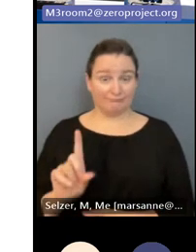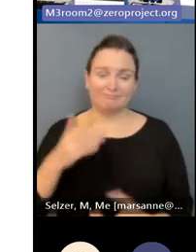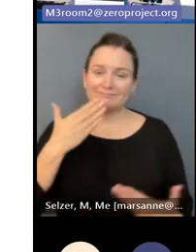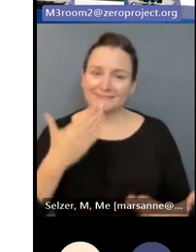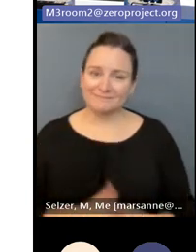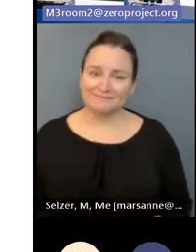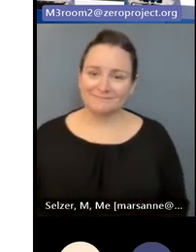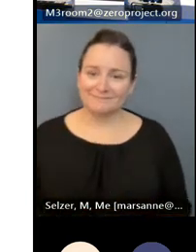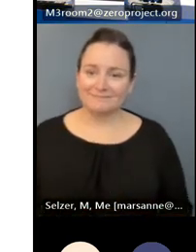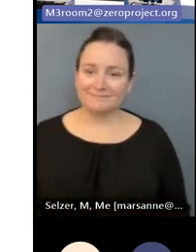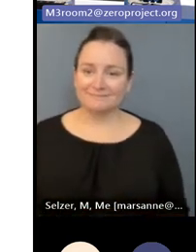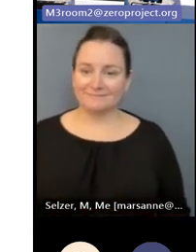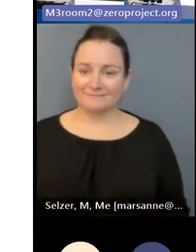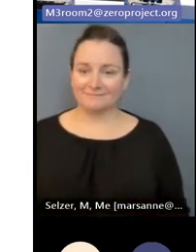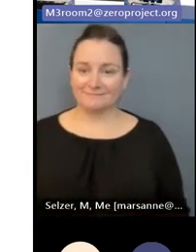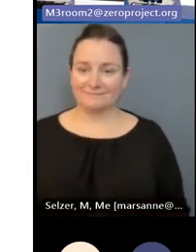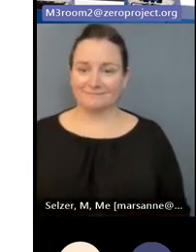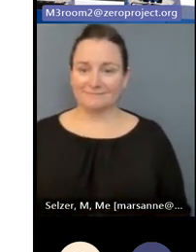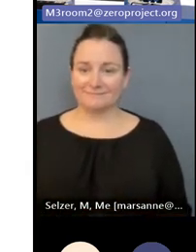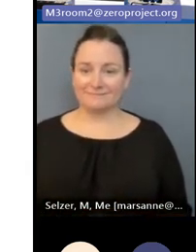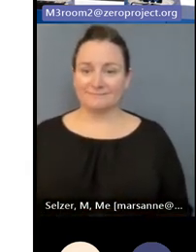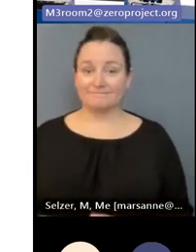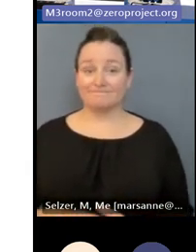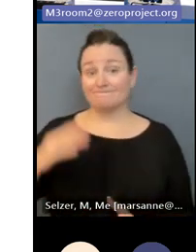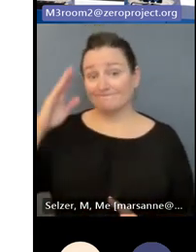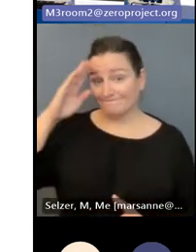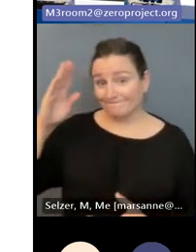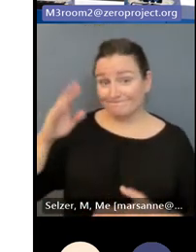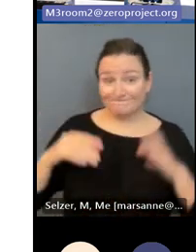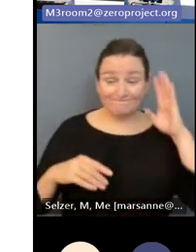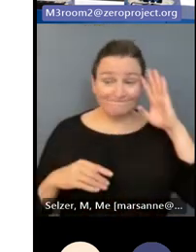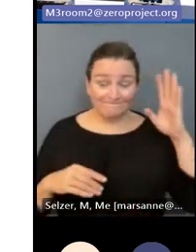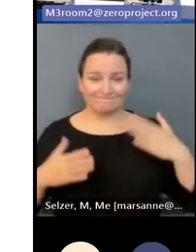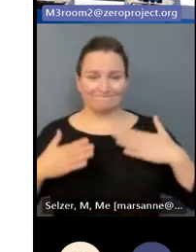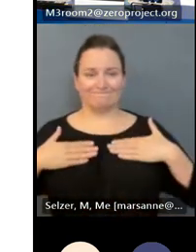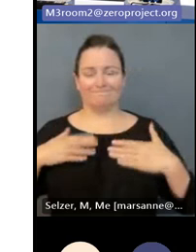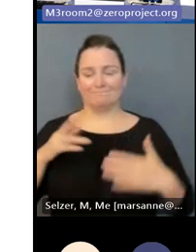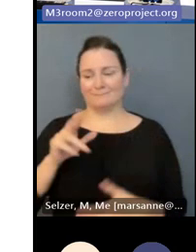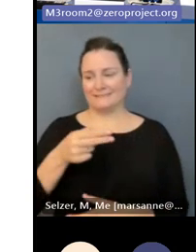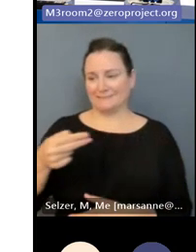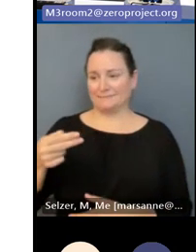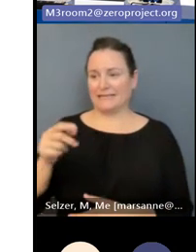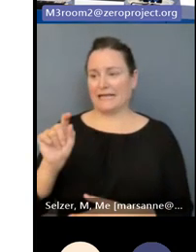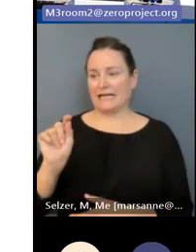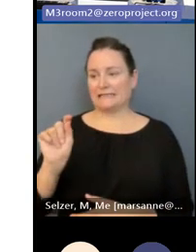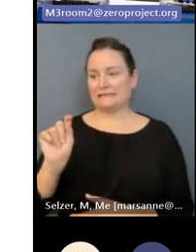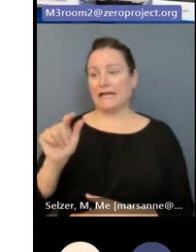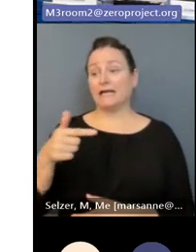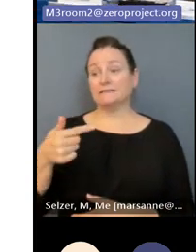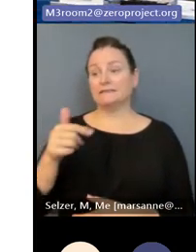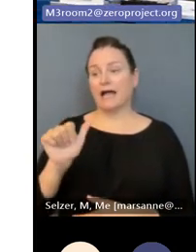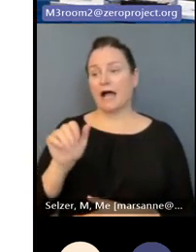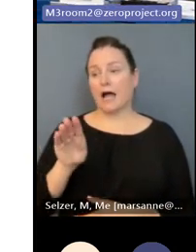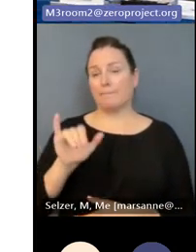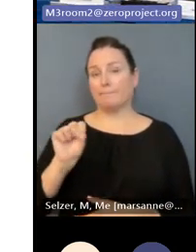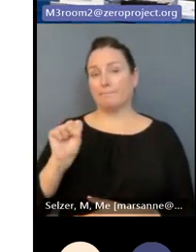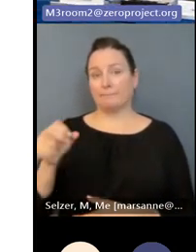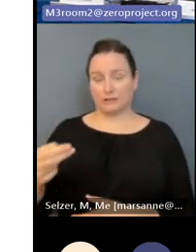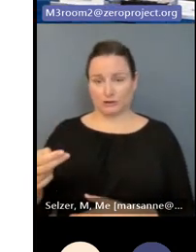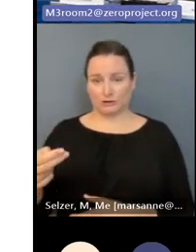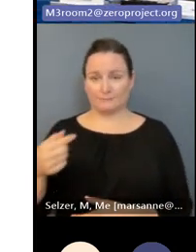Thank you, Helle. Hello, everyone. My name is Tabish SHAHZAD, and I'm 5.8 feet tall,